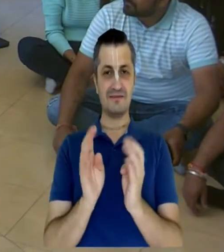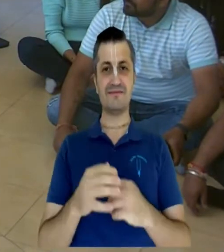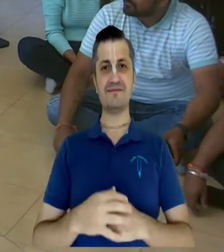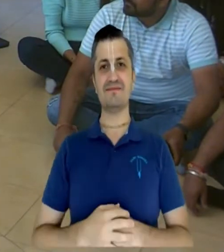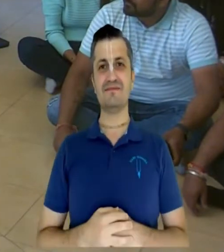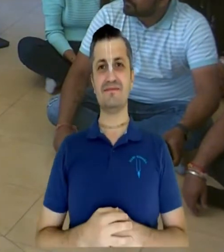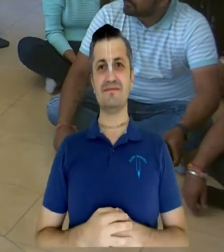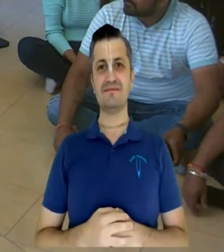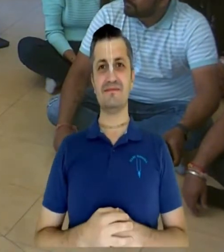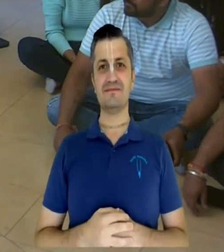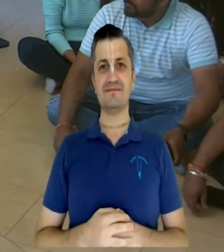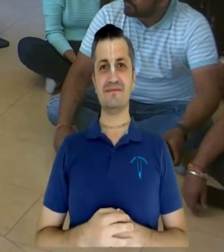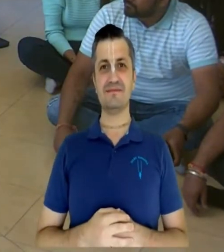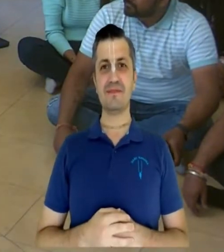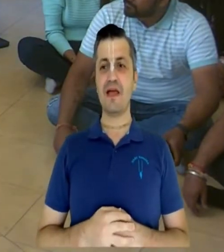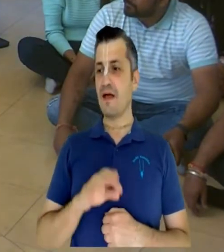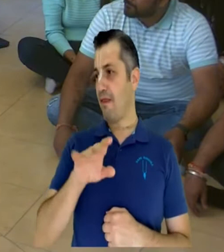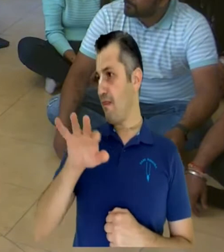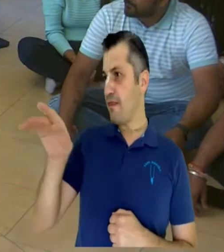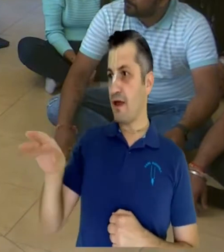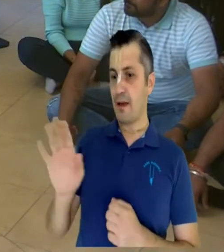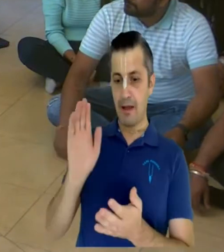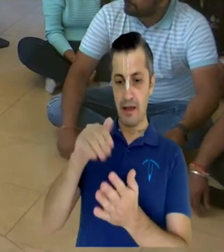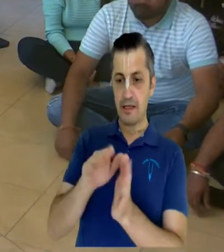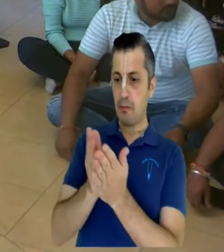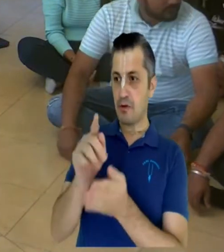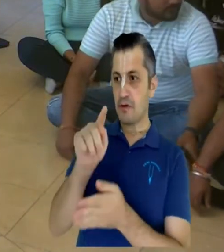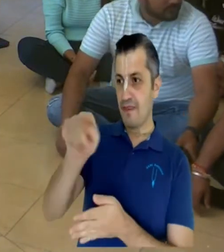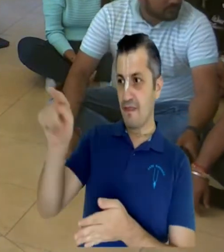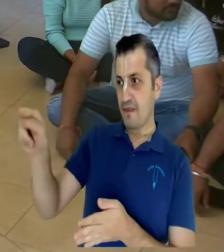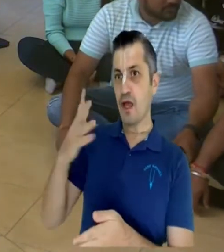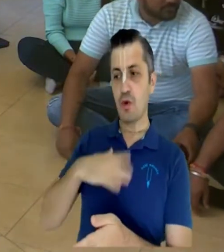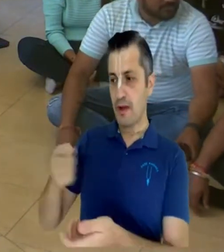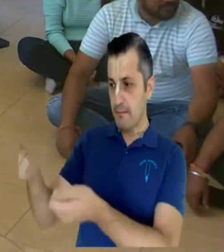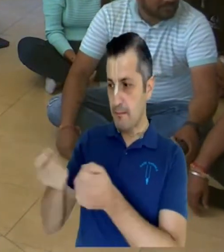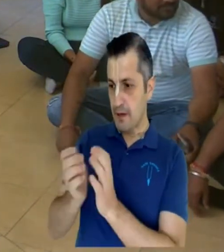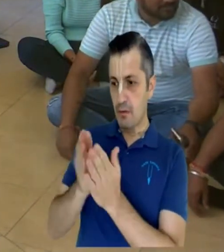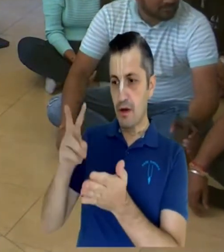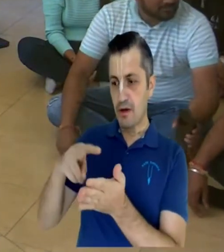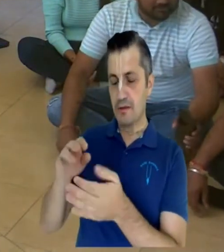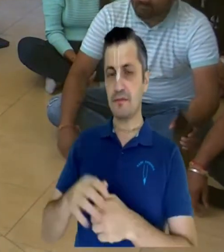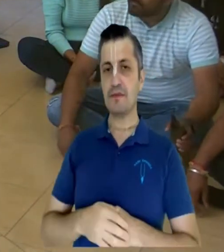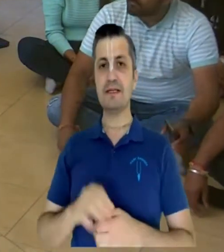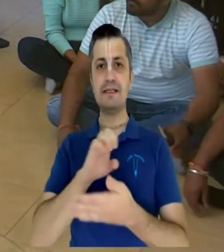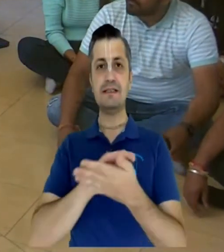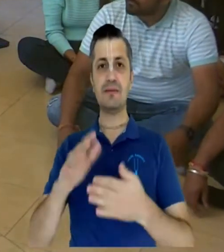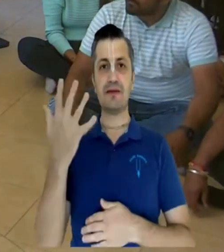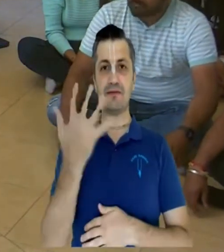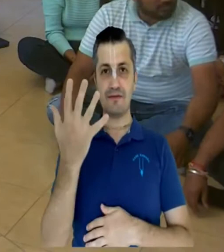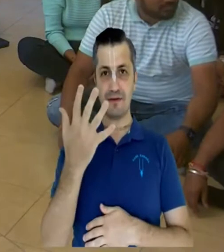There's some spare Gitas around if you'd like to take one. Okay. So we're going to be reading from chapter 15, text 14.